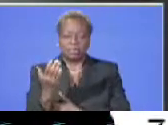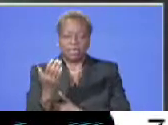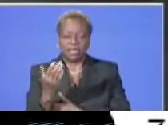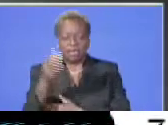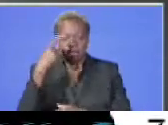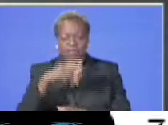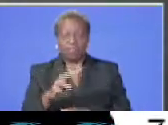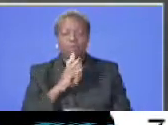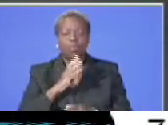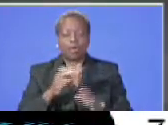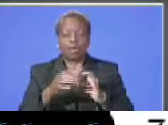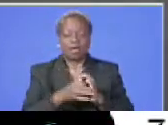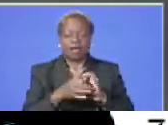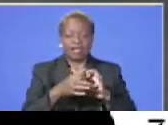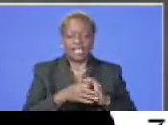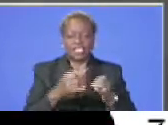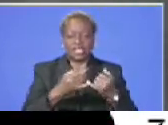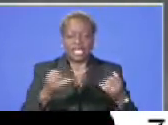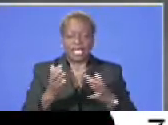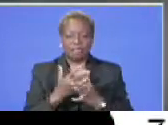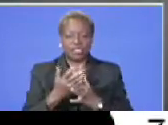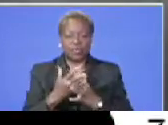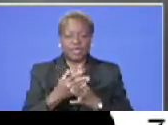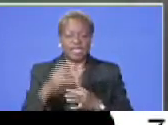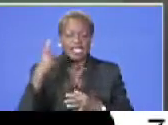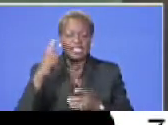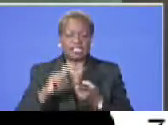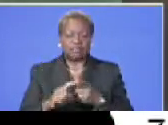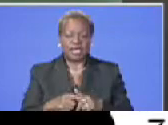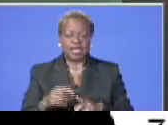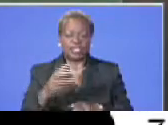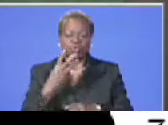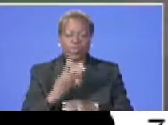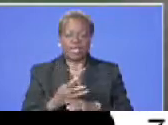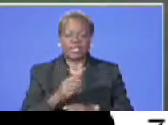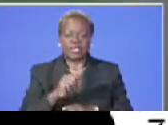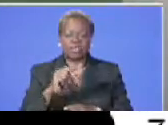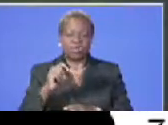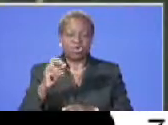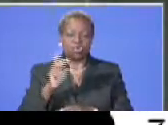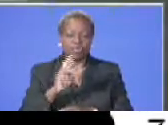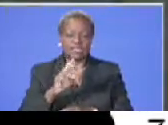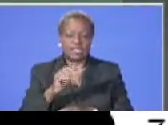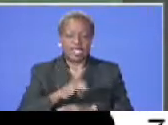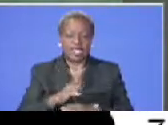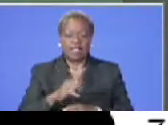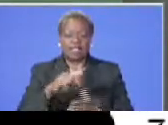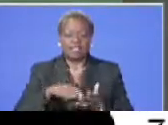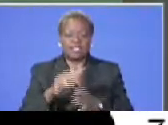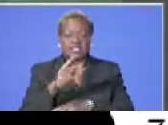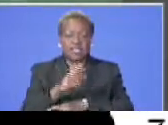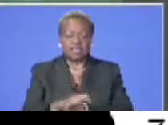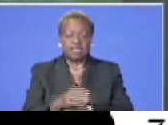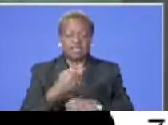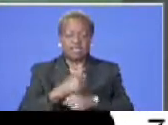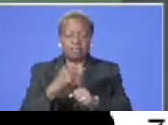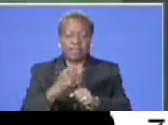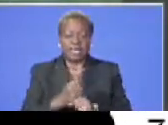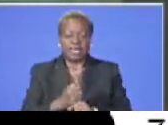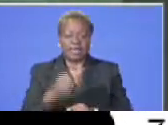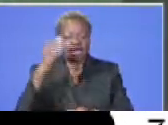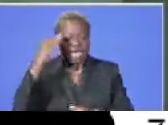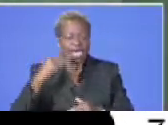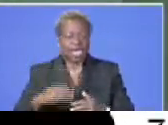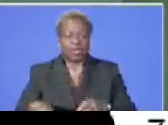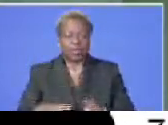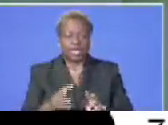connection line between Spanish Wells and Russell Island. He says this evening they made headway and water was restored just after 4